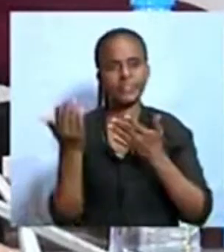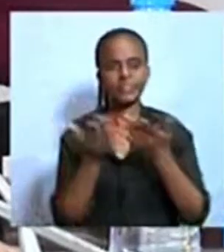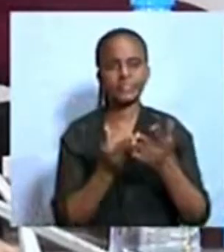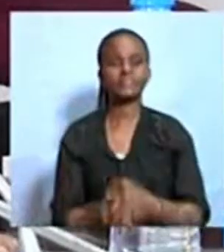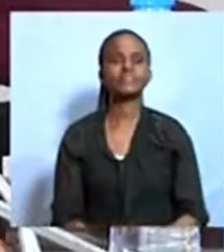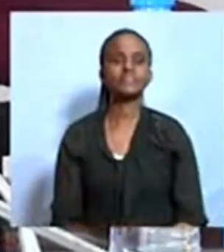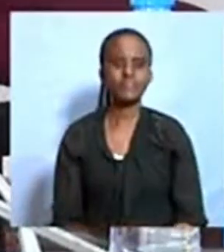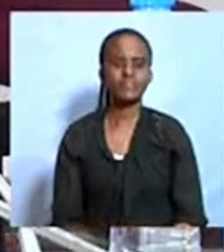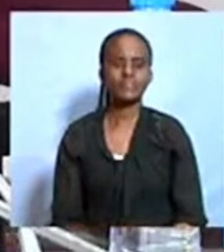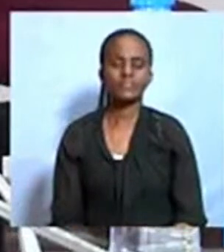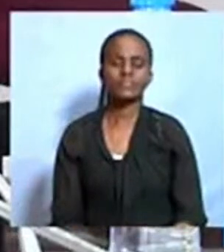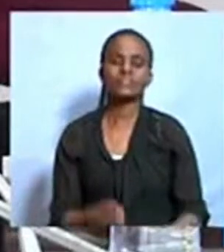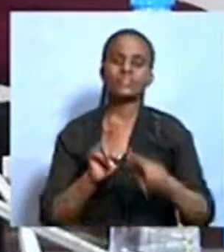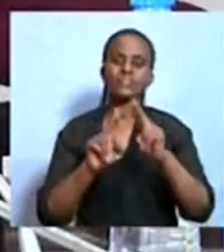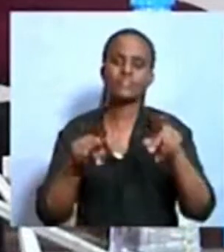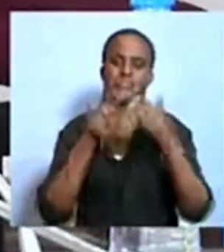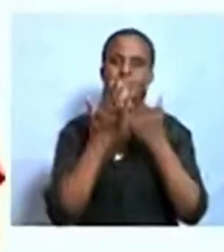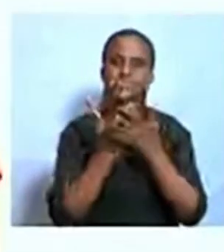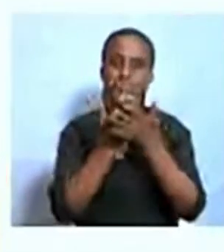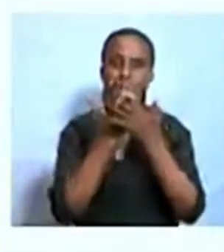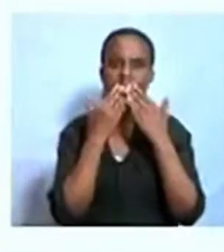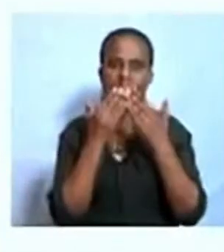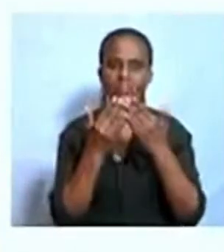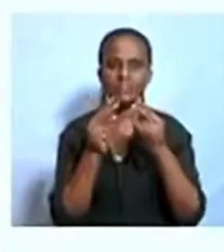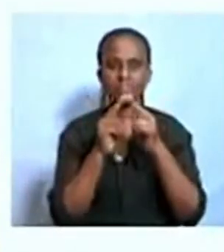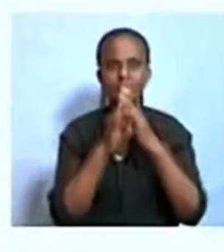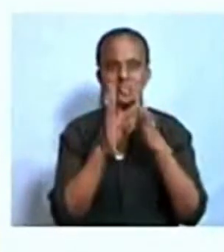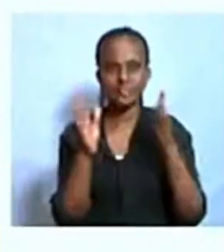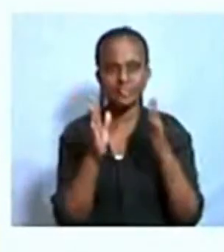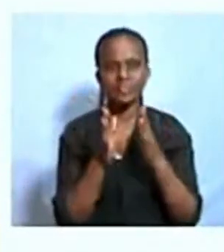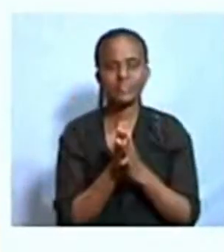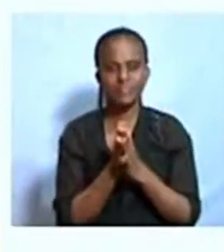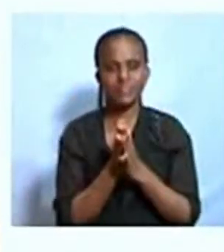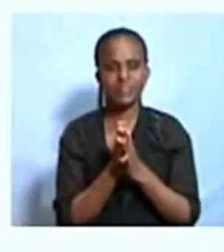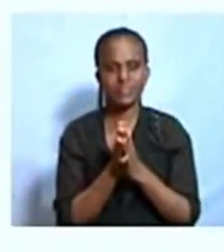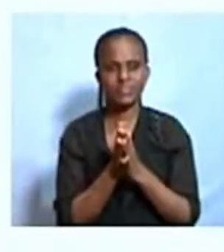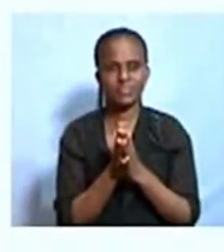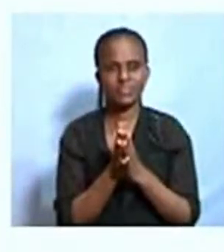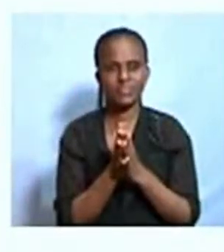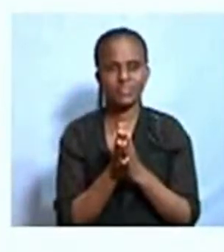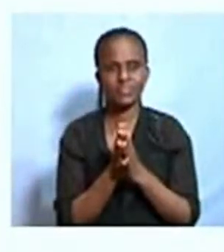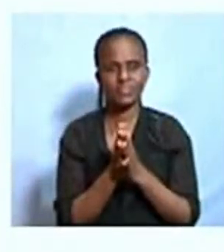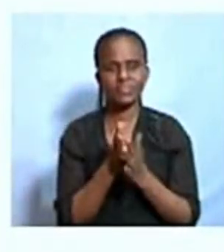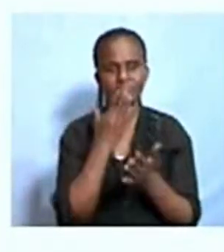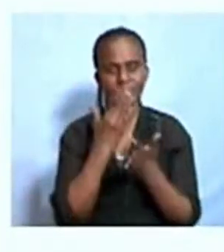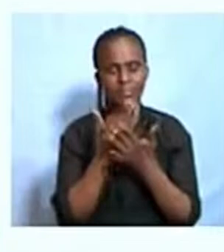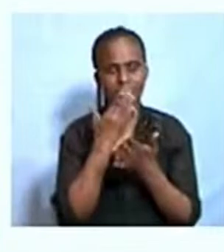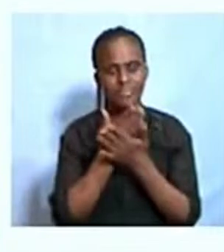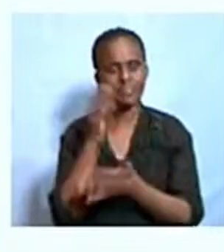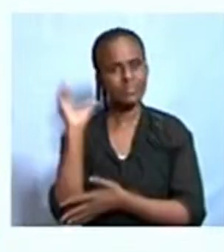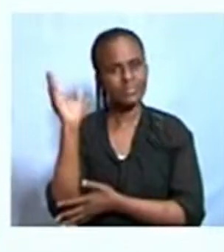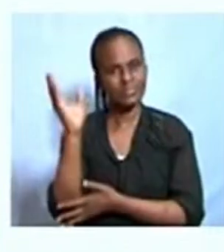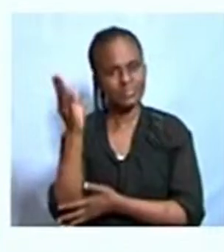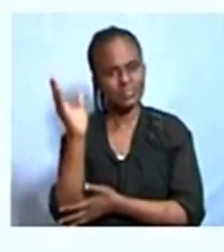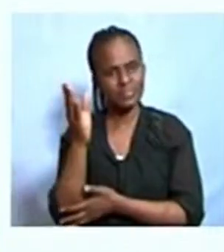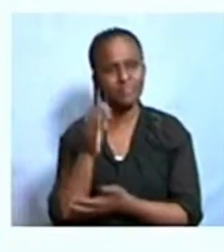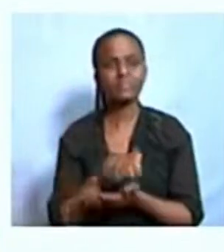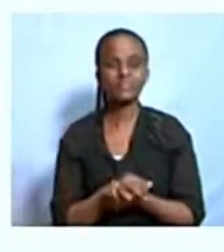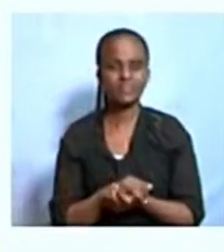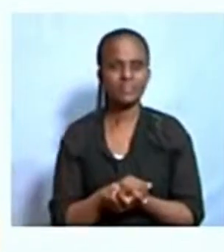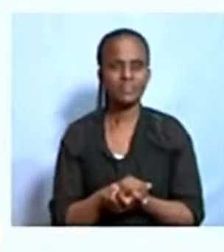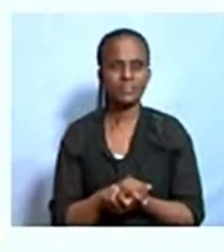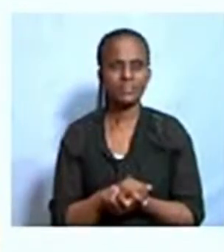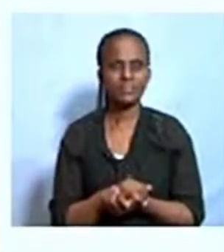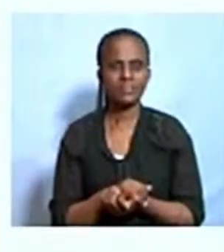closer. Madam Chair, I submit. Thank you very much, witness, for the good presentation.